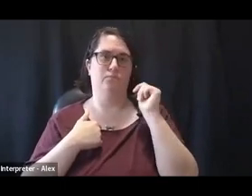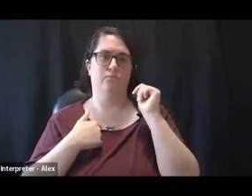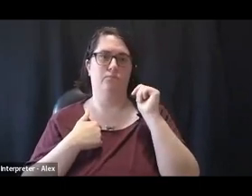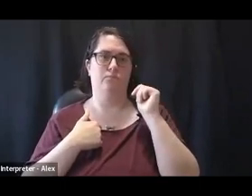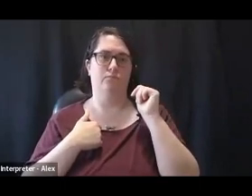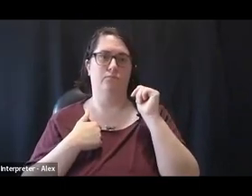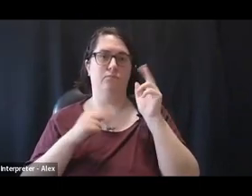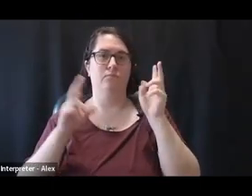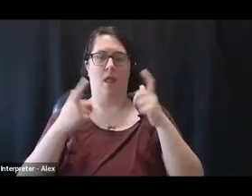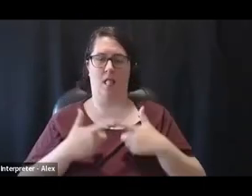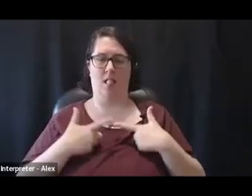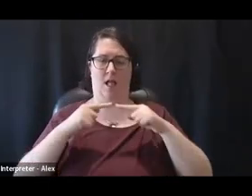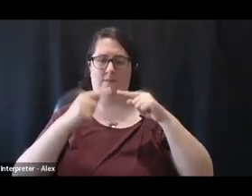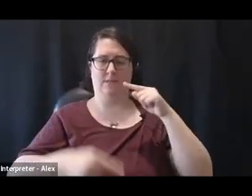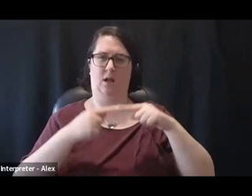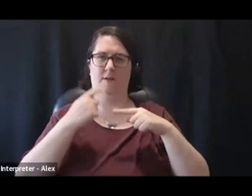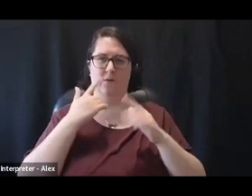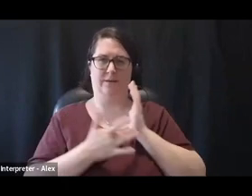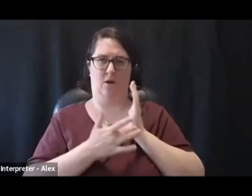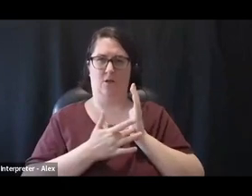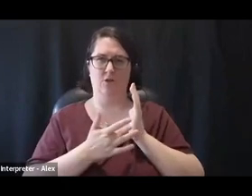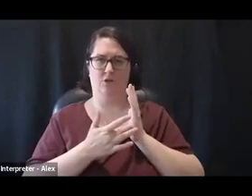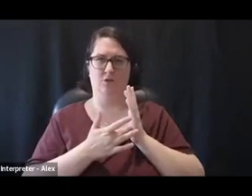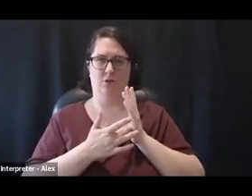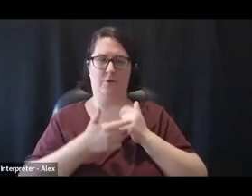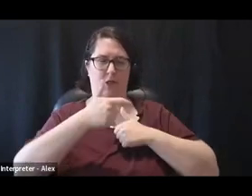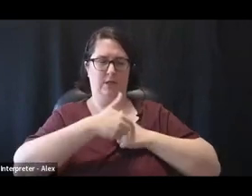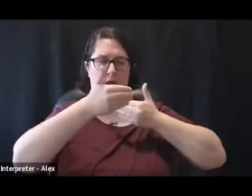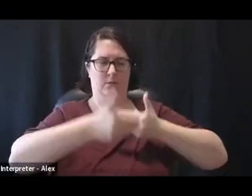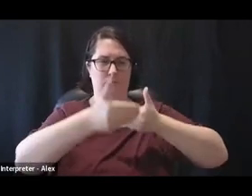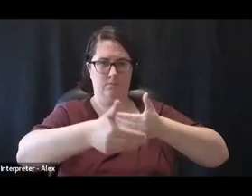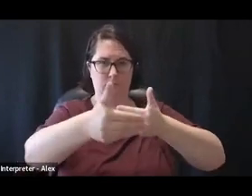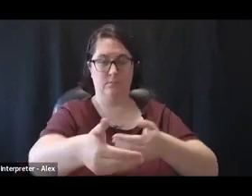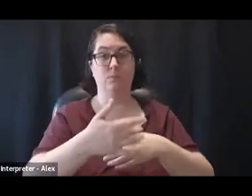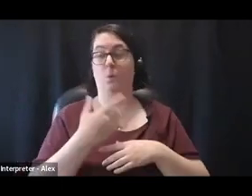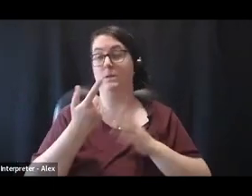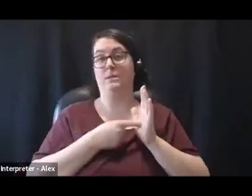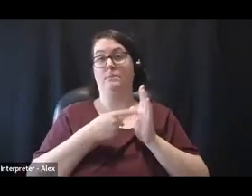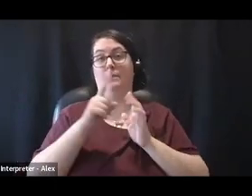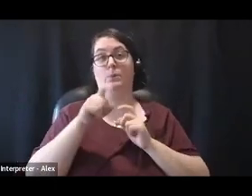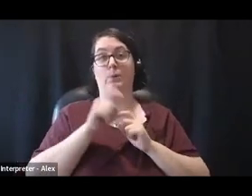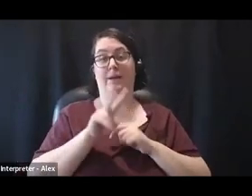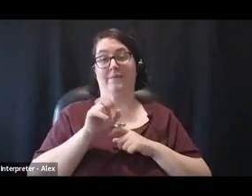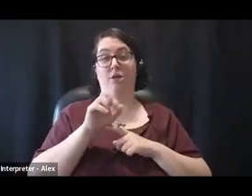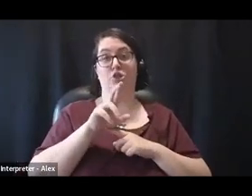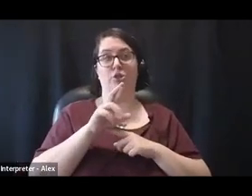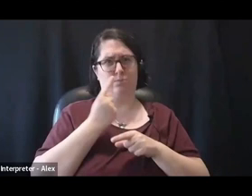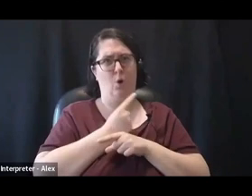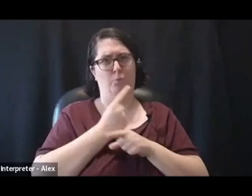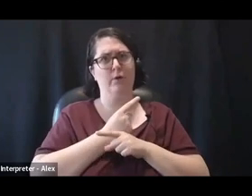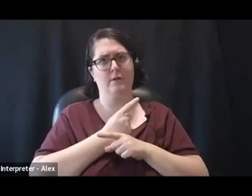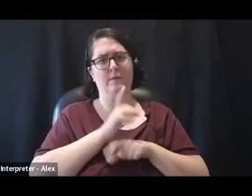there's life cycles for technology and there's stages. Like there's a time when you using a vendor is appropriate.